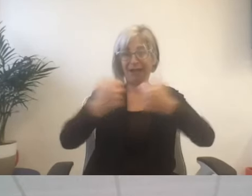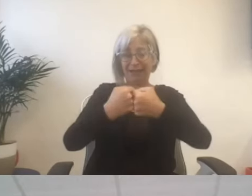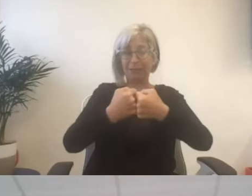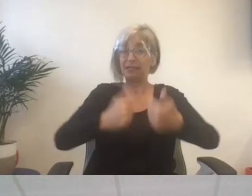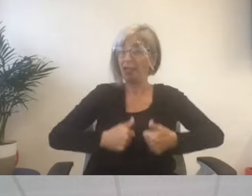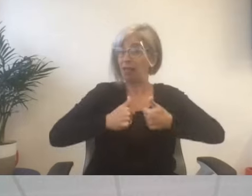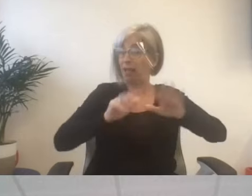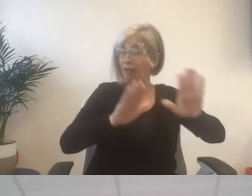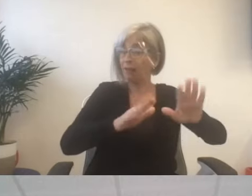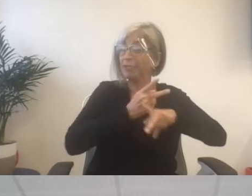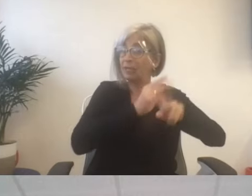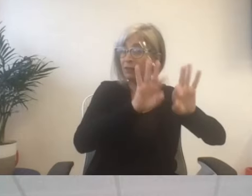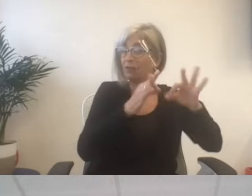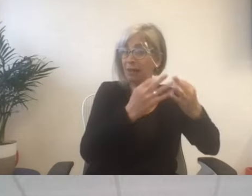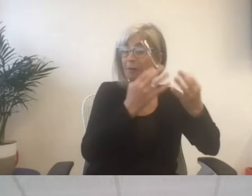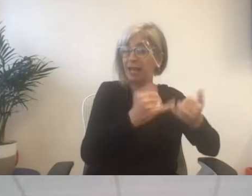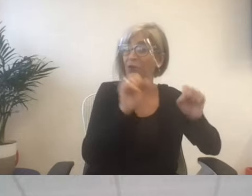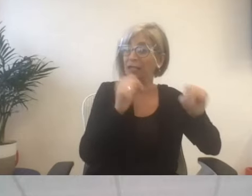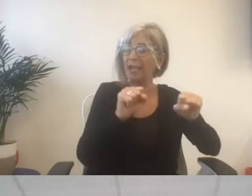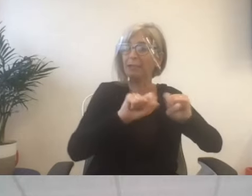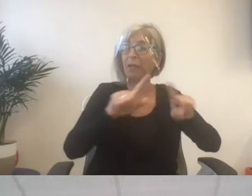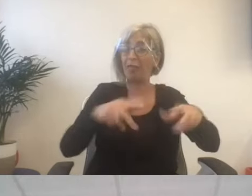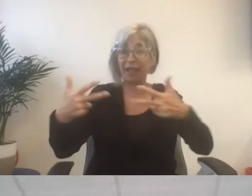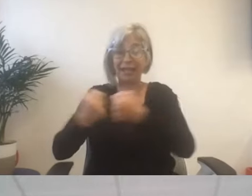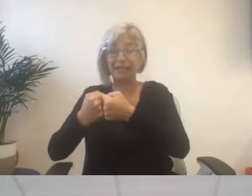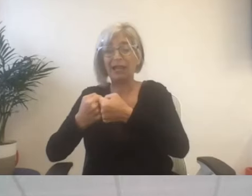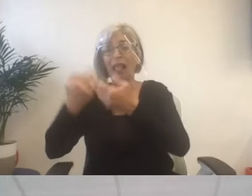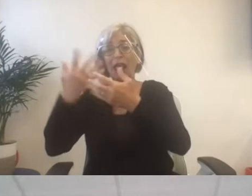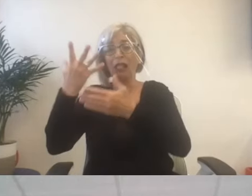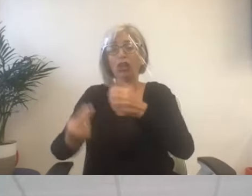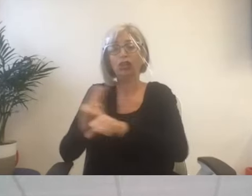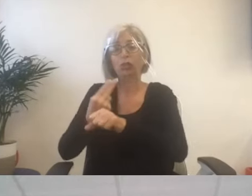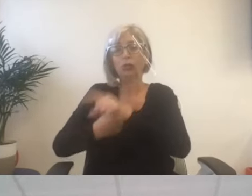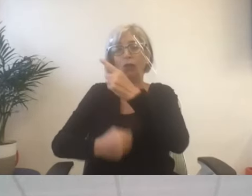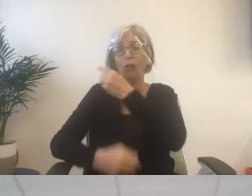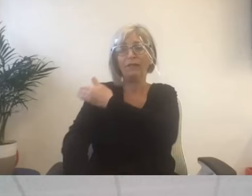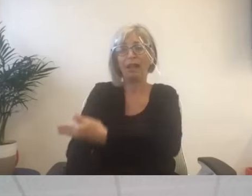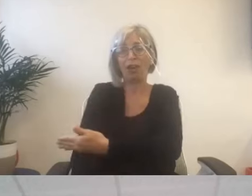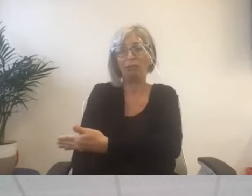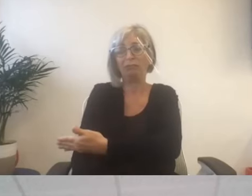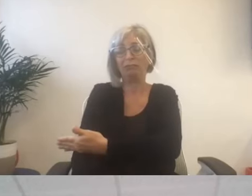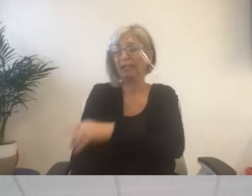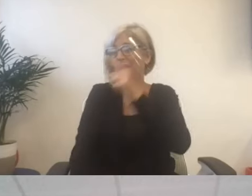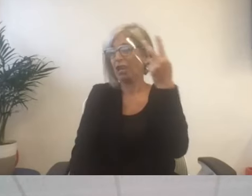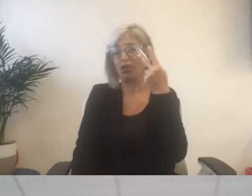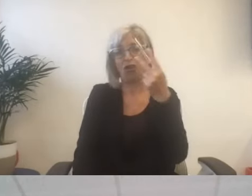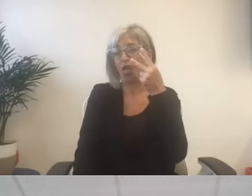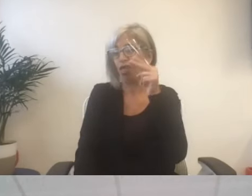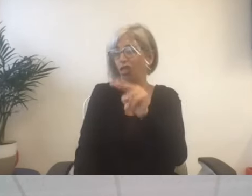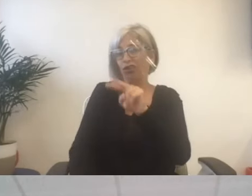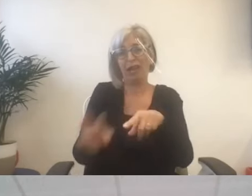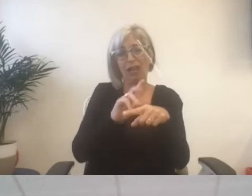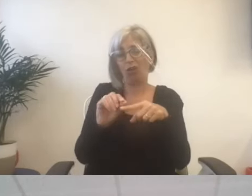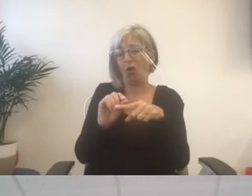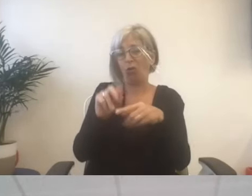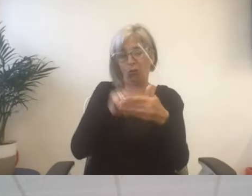care of his family now today. But after that accident, he lost the use of one of his arms. He couldn't look at code. He couldn't even read a book